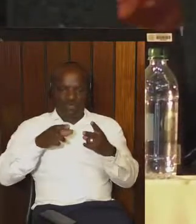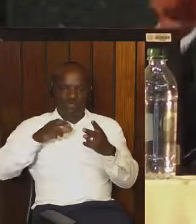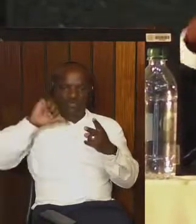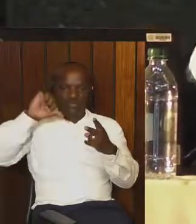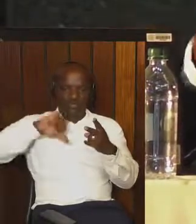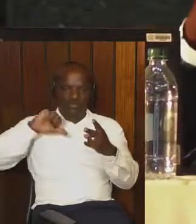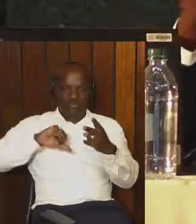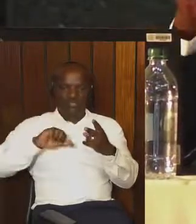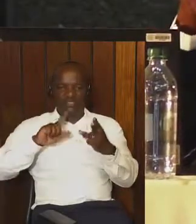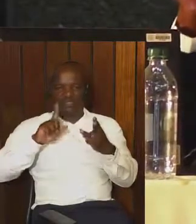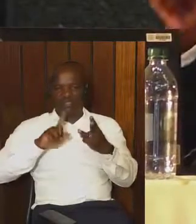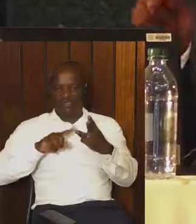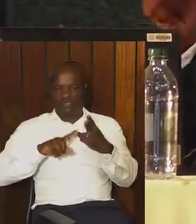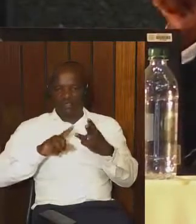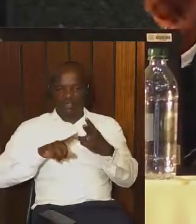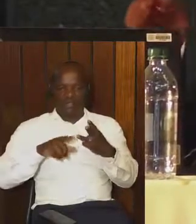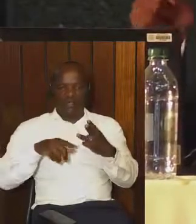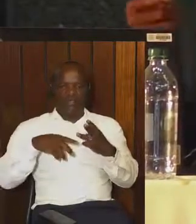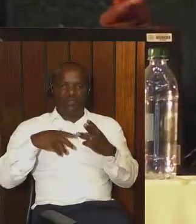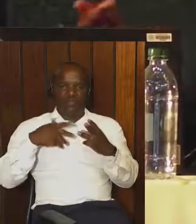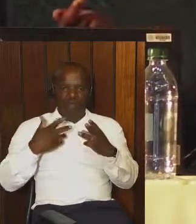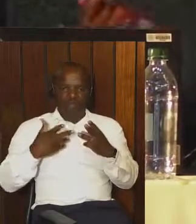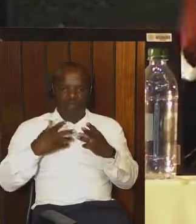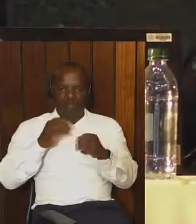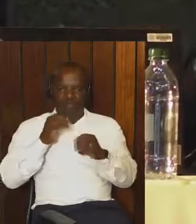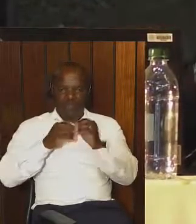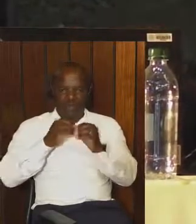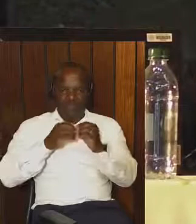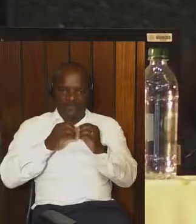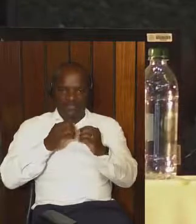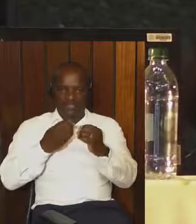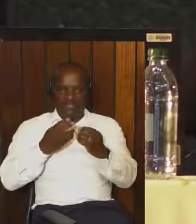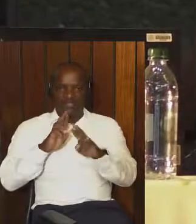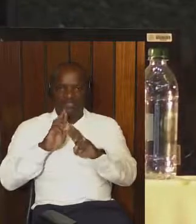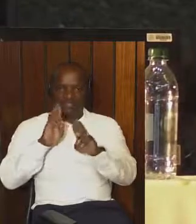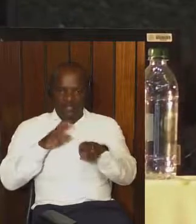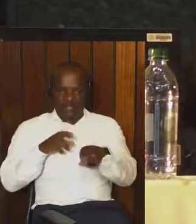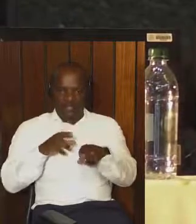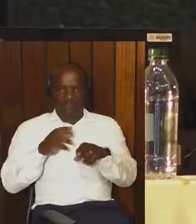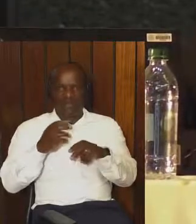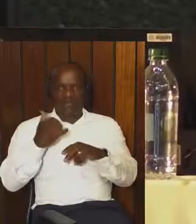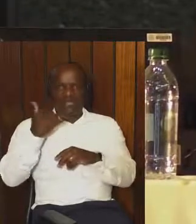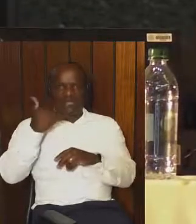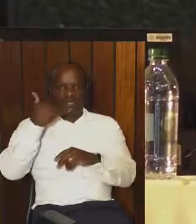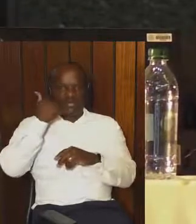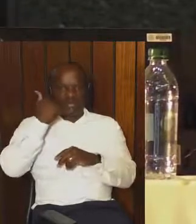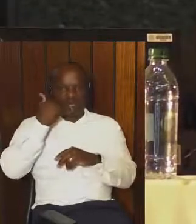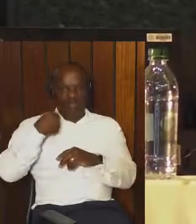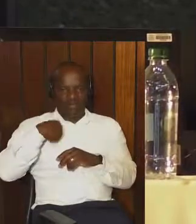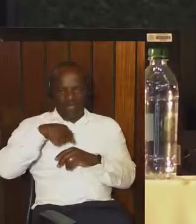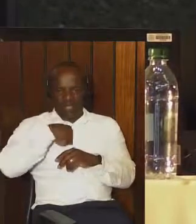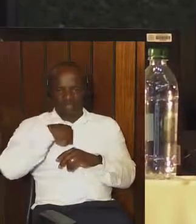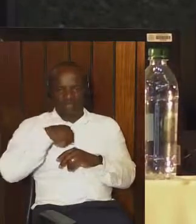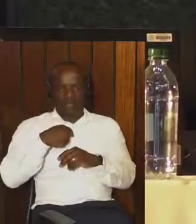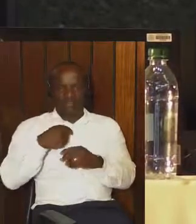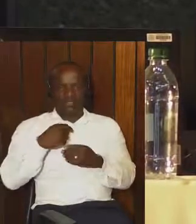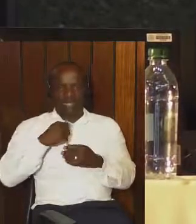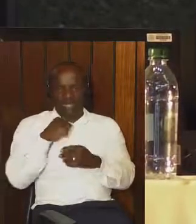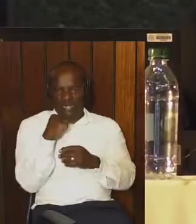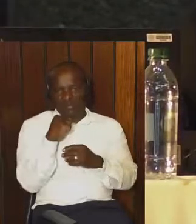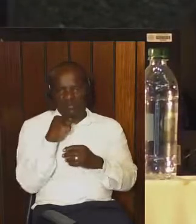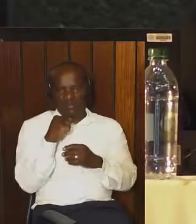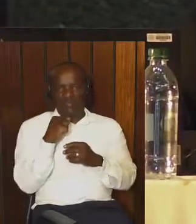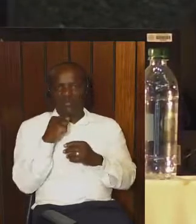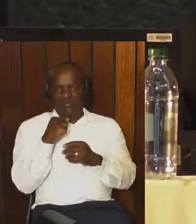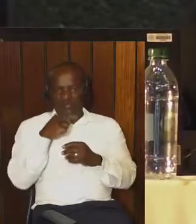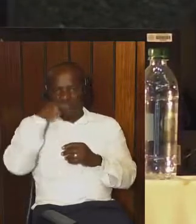Lidi Lukishi, or Redi Basadi Lukish. By reporting the number of journalists as Babulechi mo